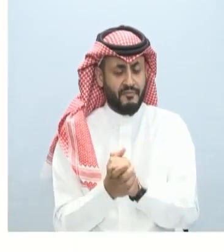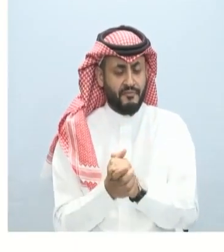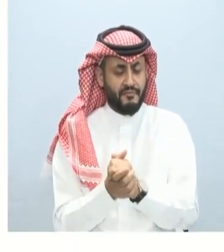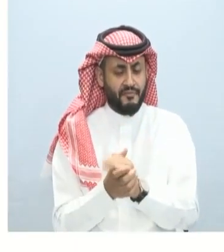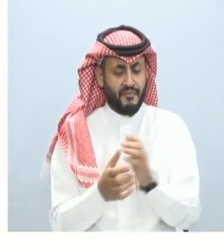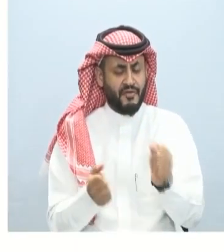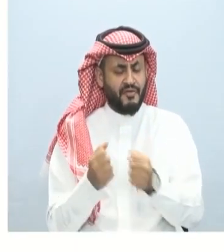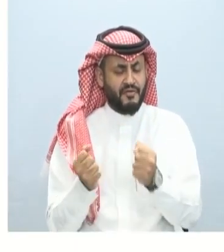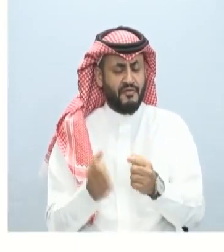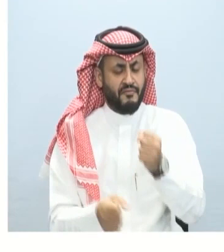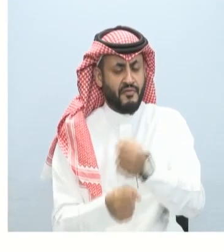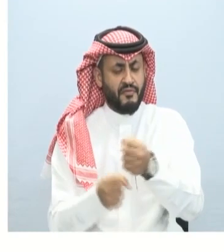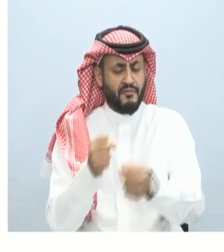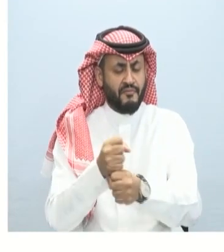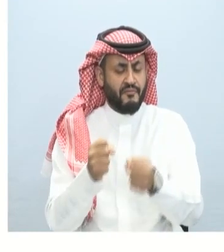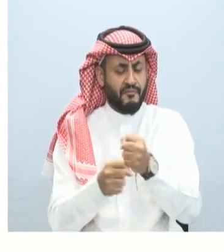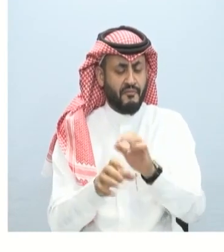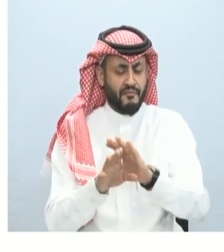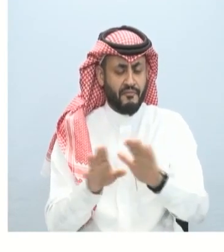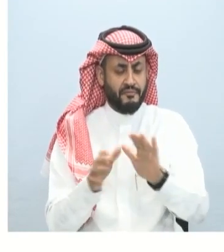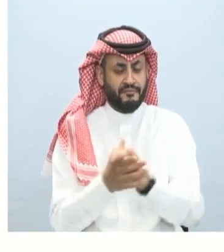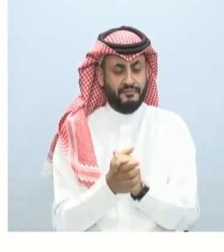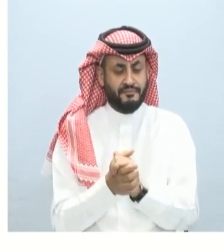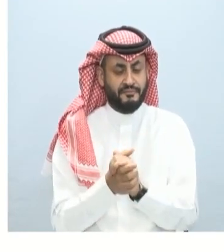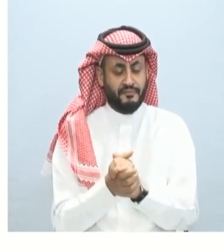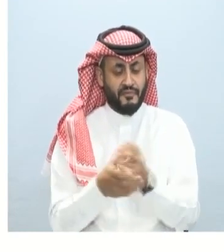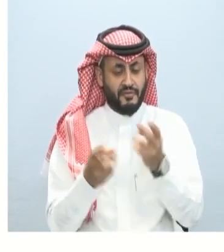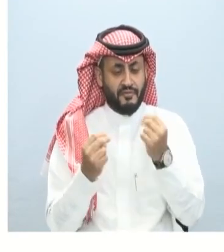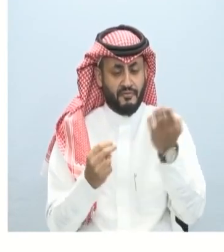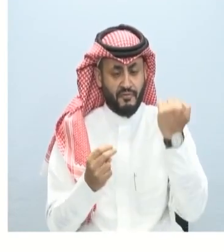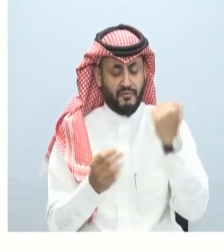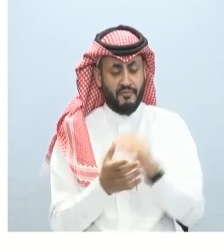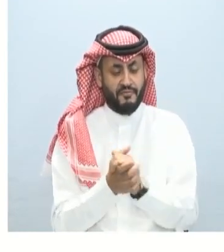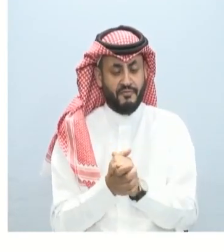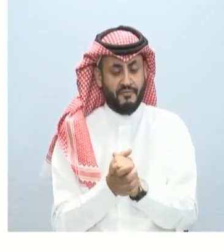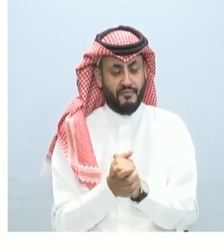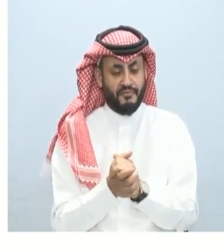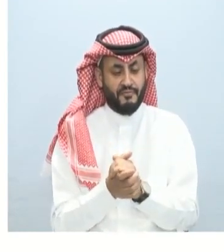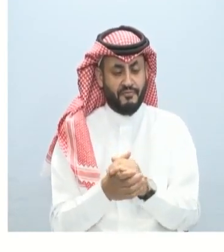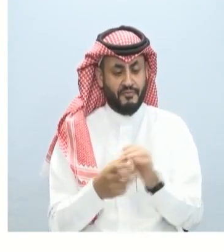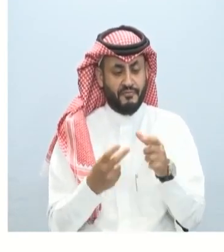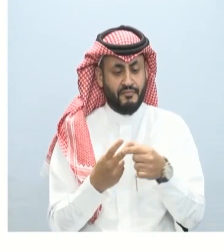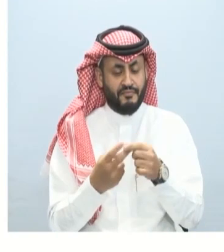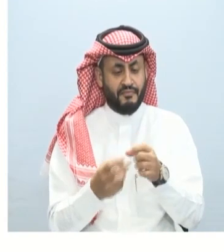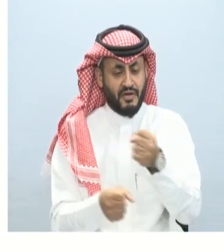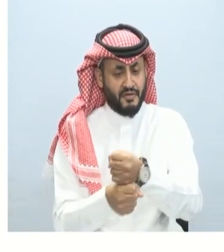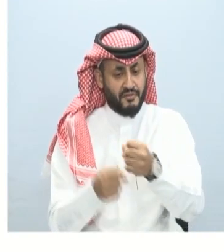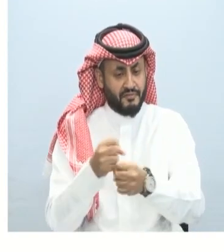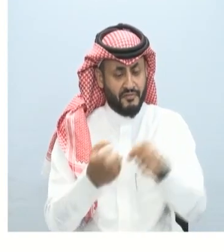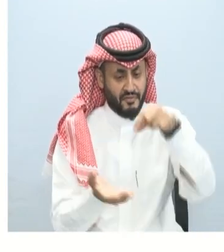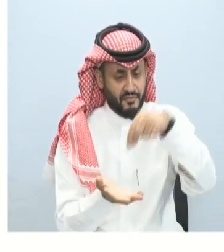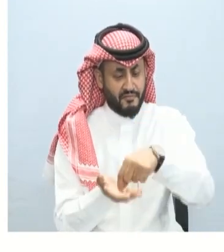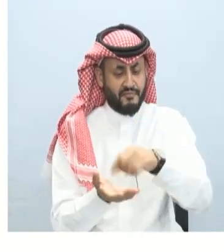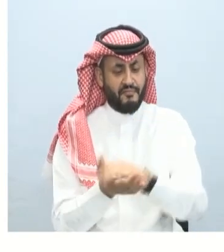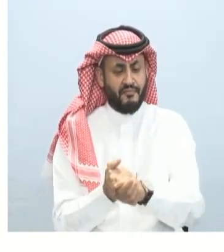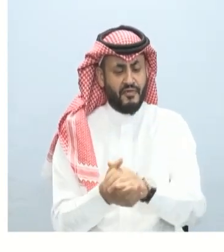have revised grammatical forms that we have studied throughout the units. We applied grammatical structures